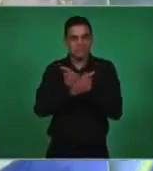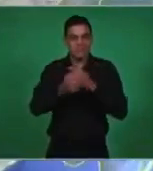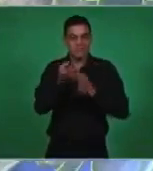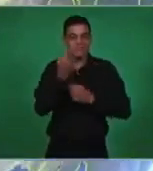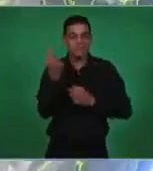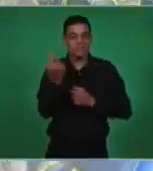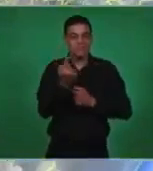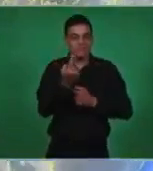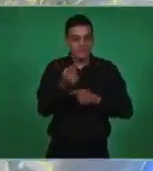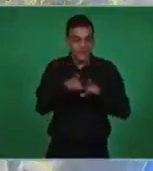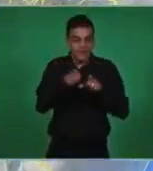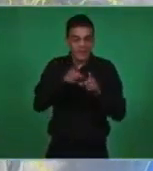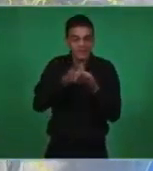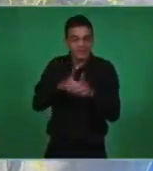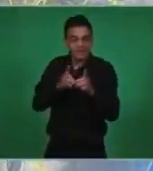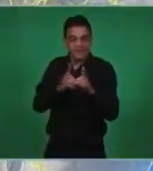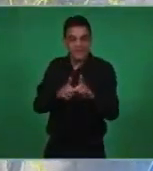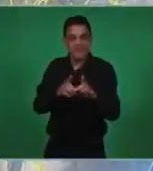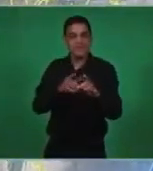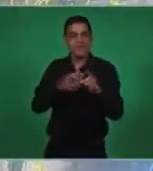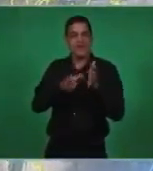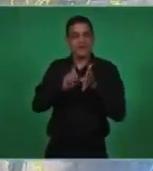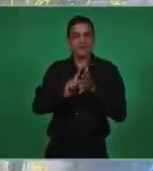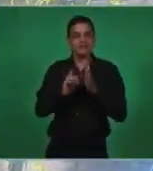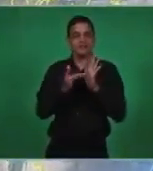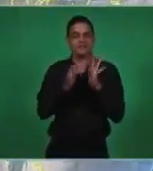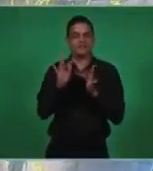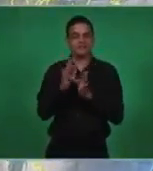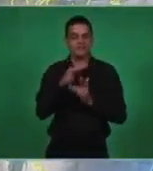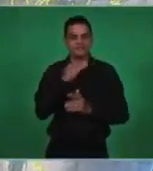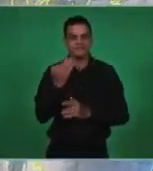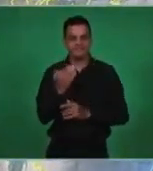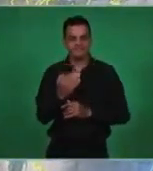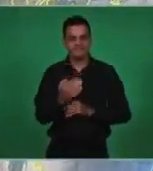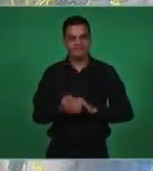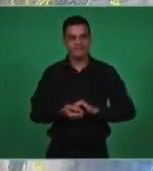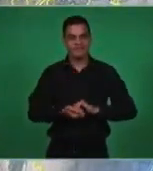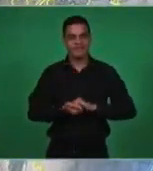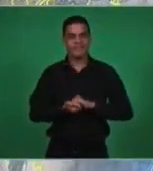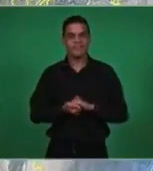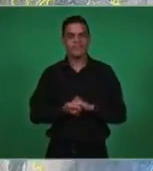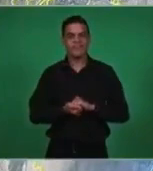Jesus just before his death on the cross of Calvary.